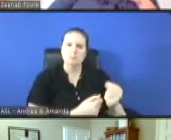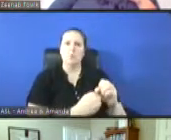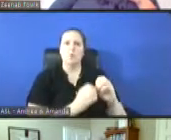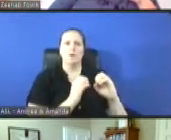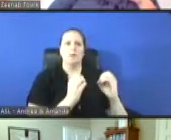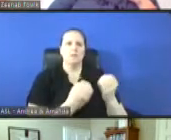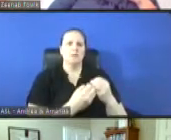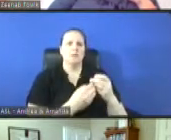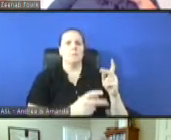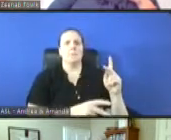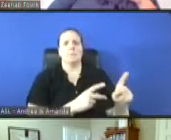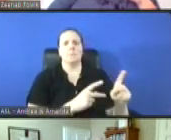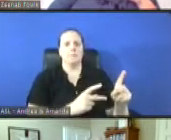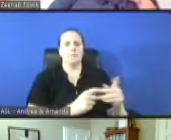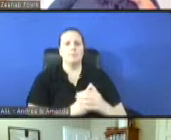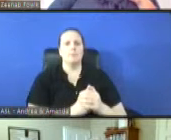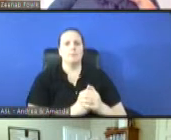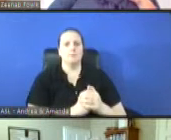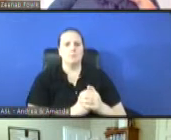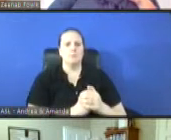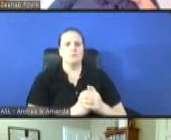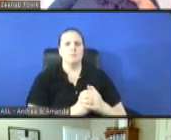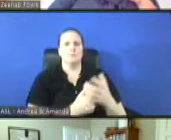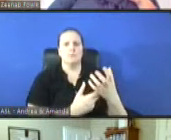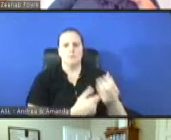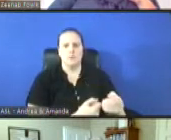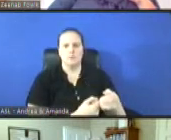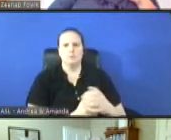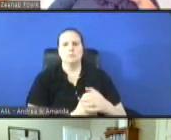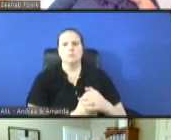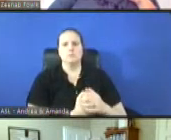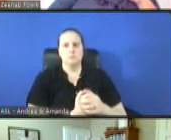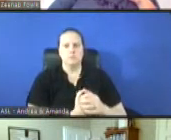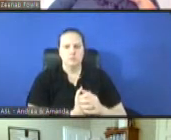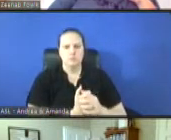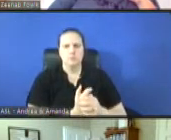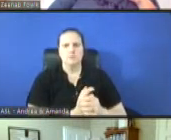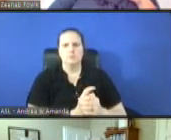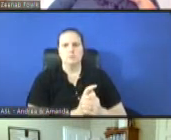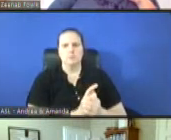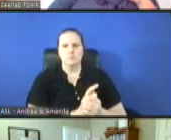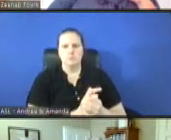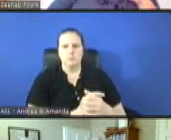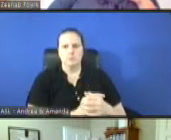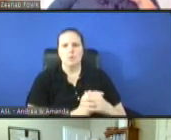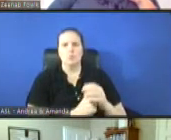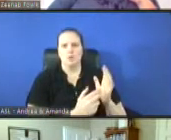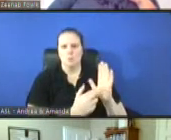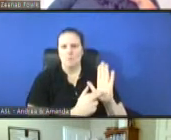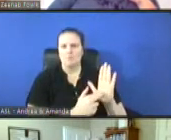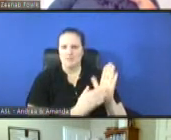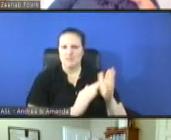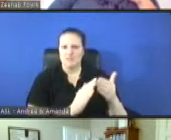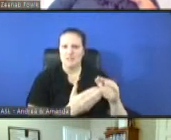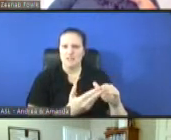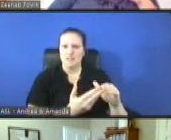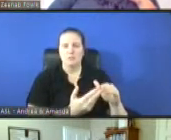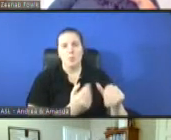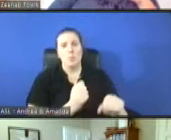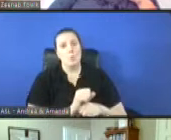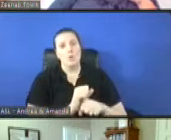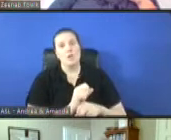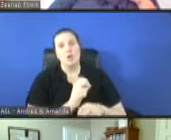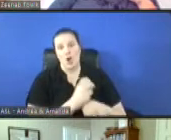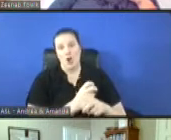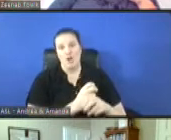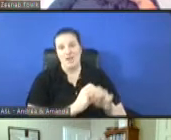that people trust and are really wanting to represent their city. So we're working hard at